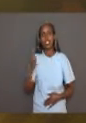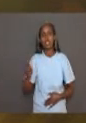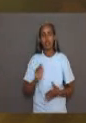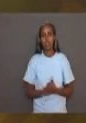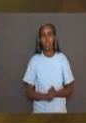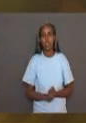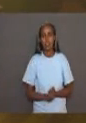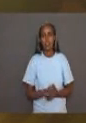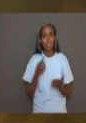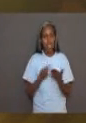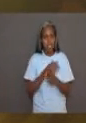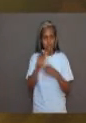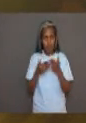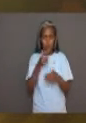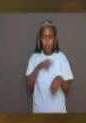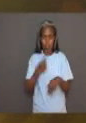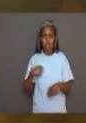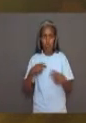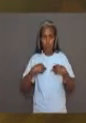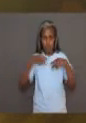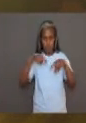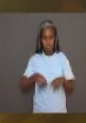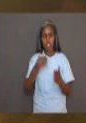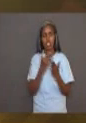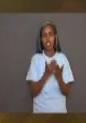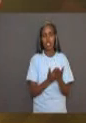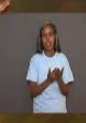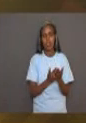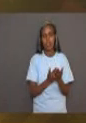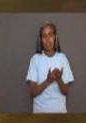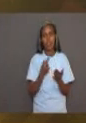skewness. That is all the time we have for today's lesson.